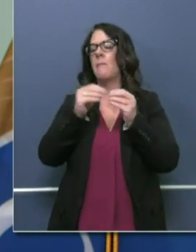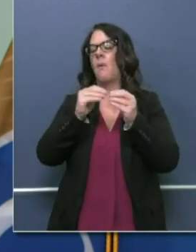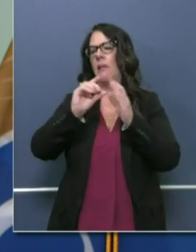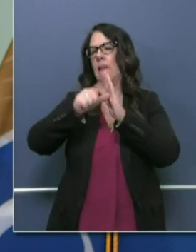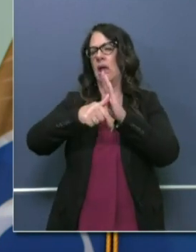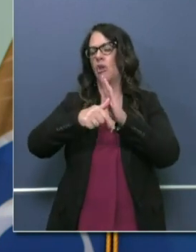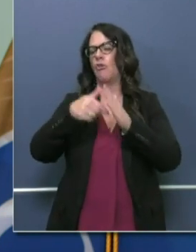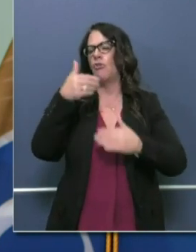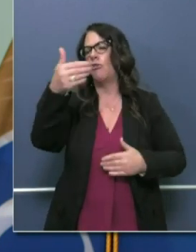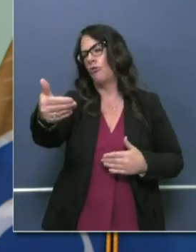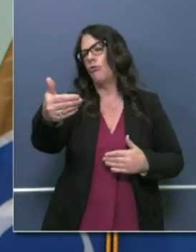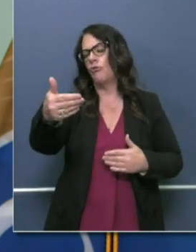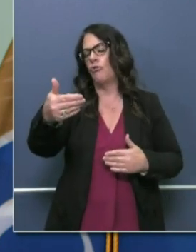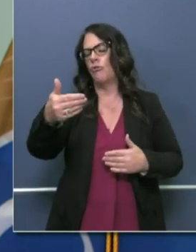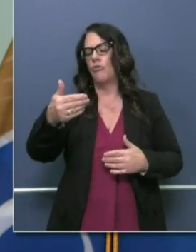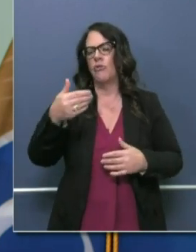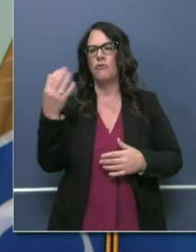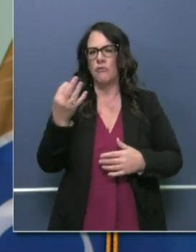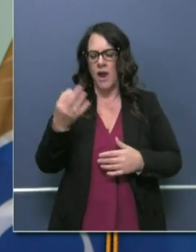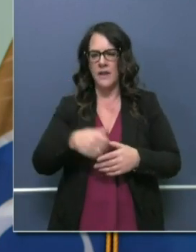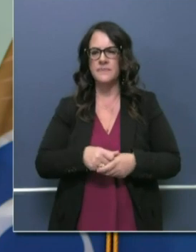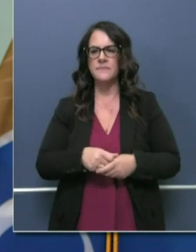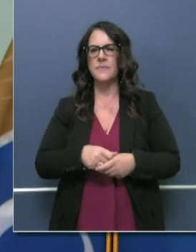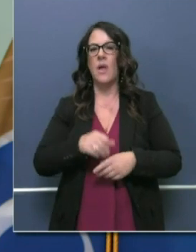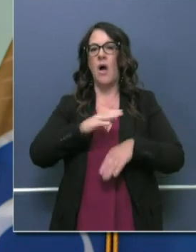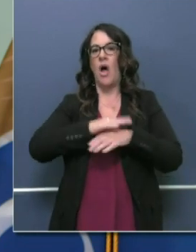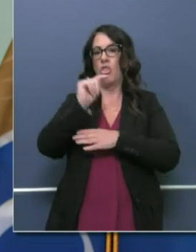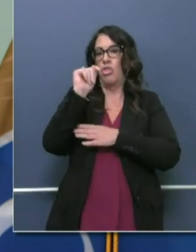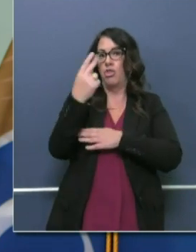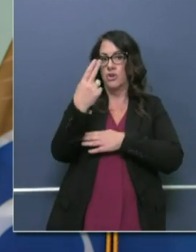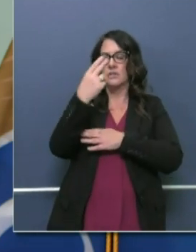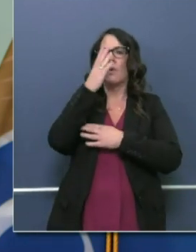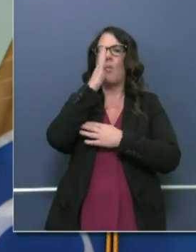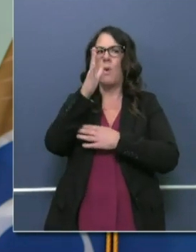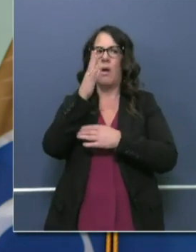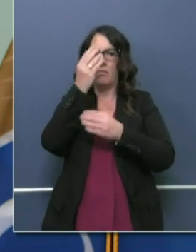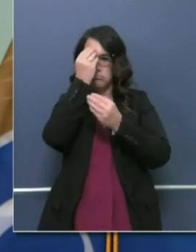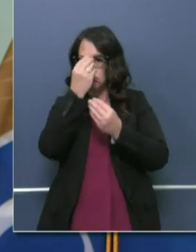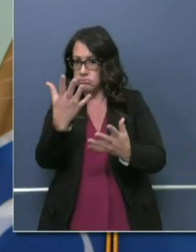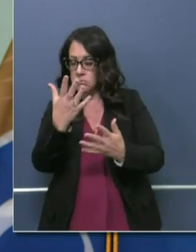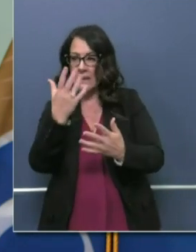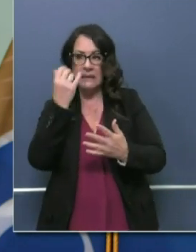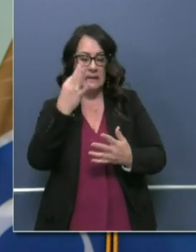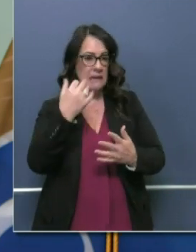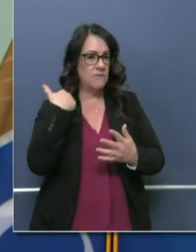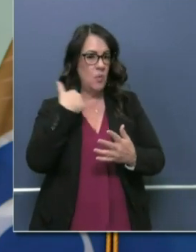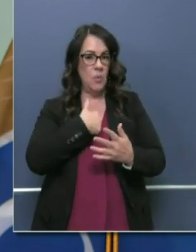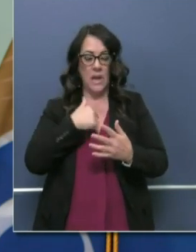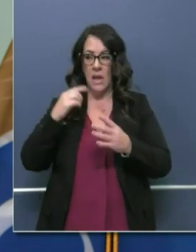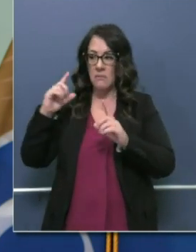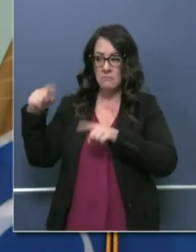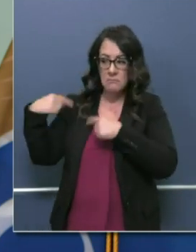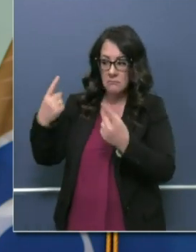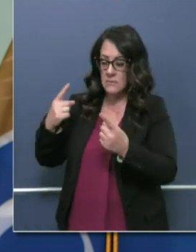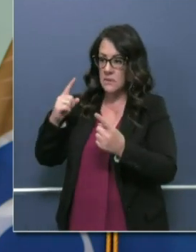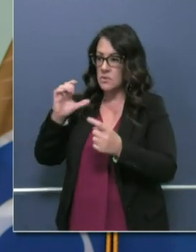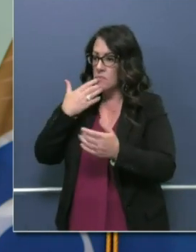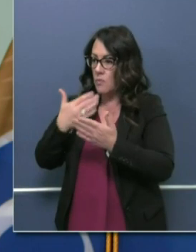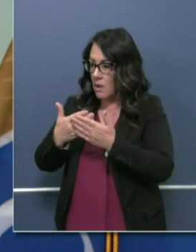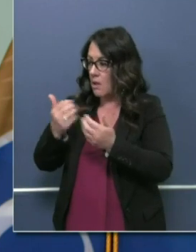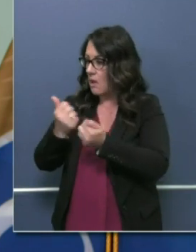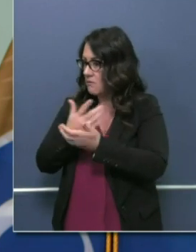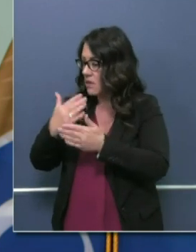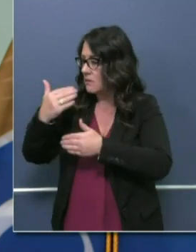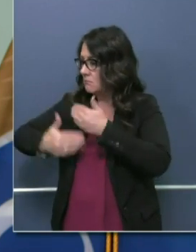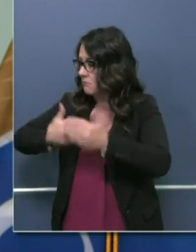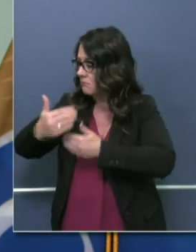Thursday, the 7th, we will put out the guidelines. If the guidelines are met and modifications are made, then people can